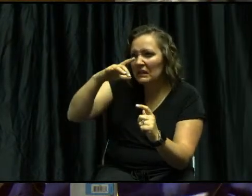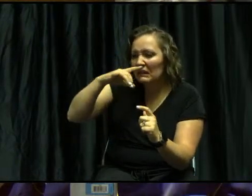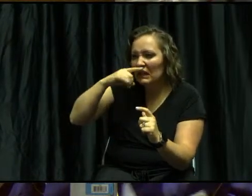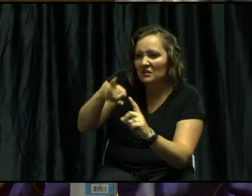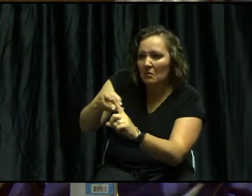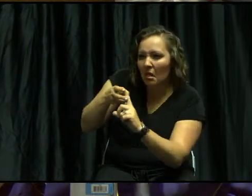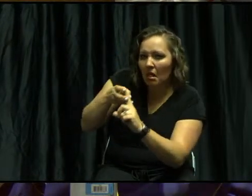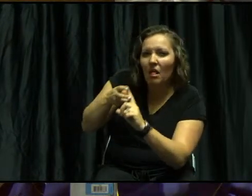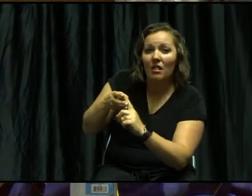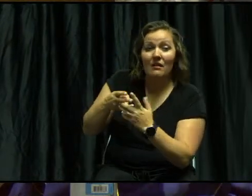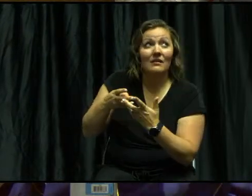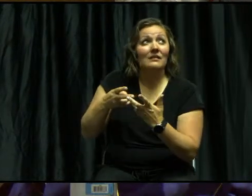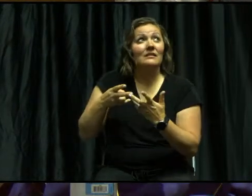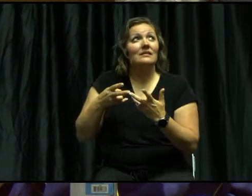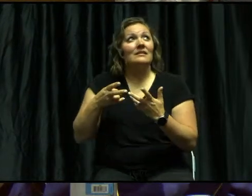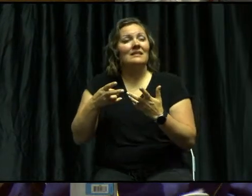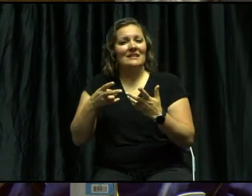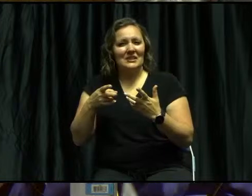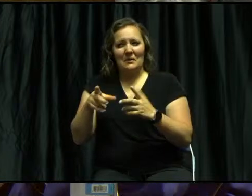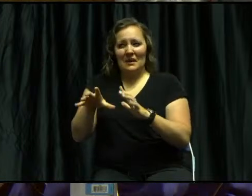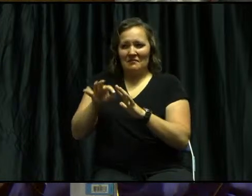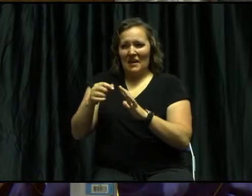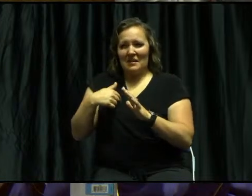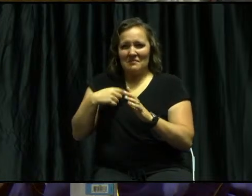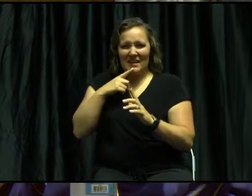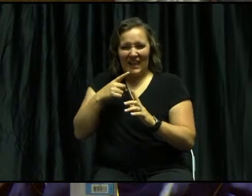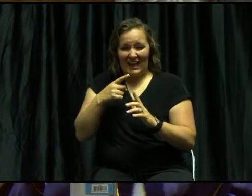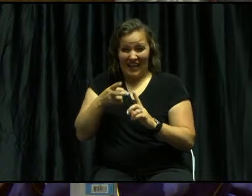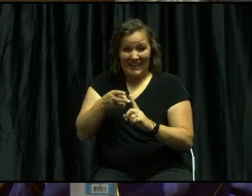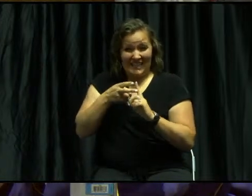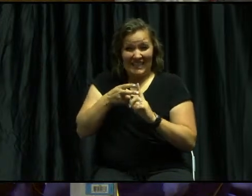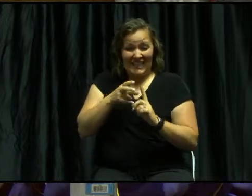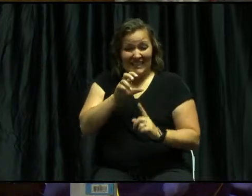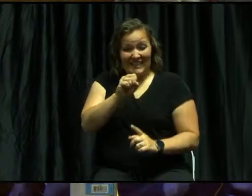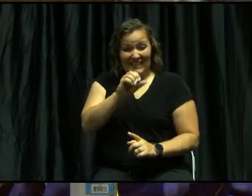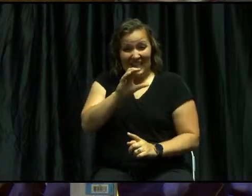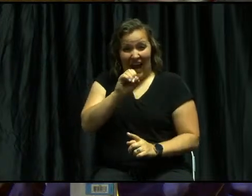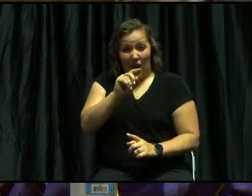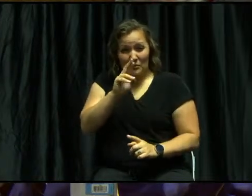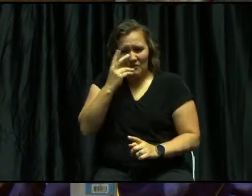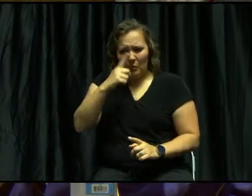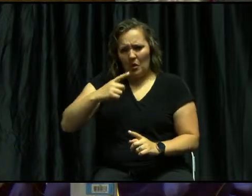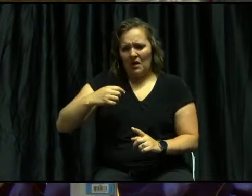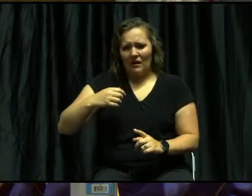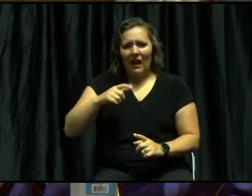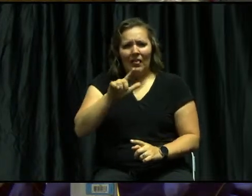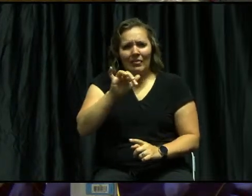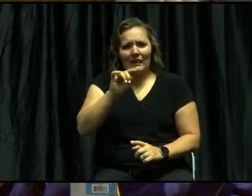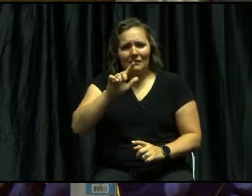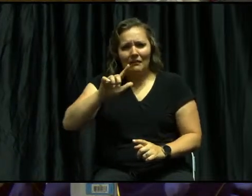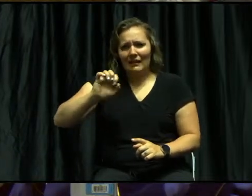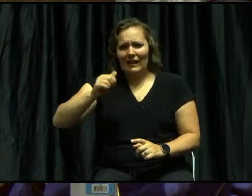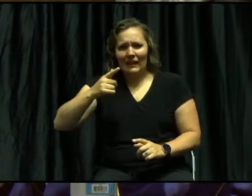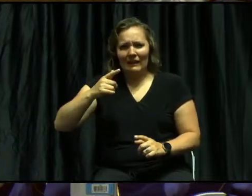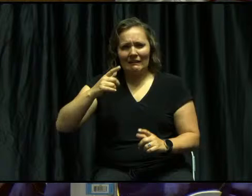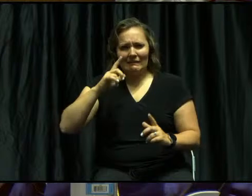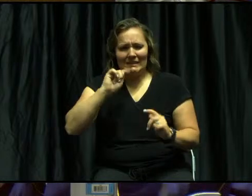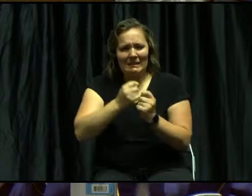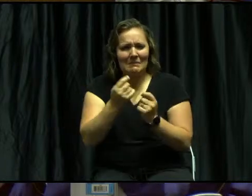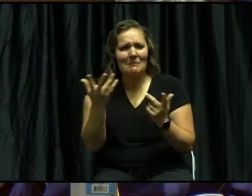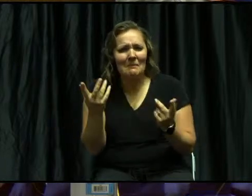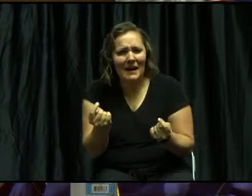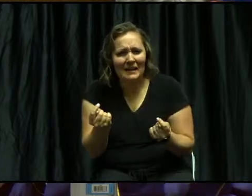win, hence a scout for a Little League team? Oh my gosh. Anyway, I am happy and